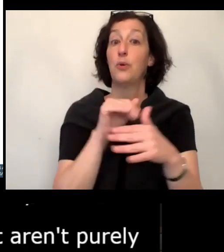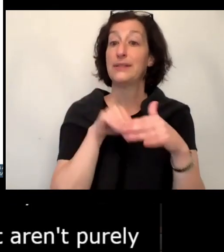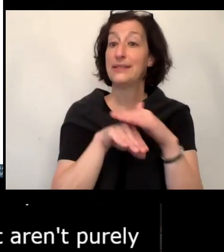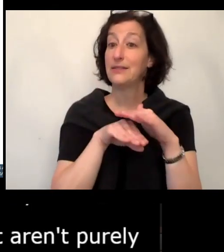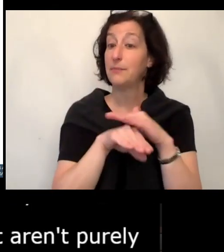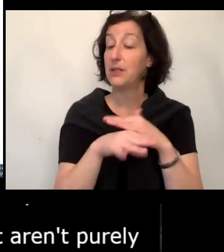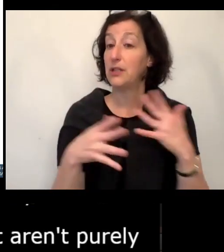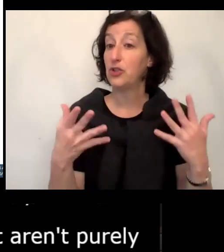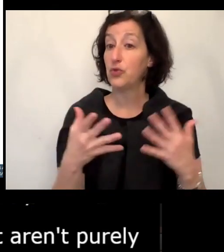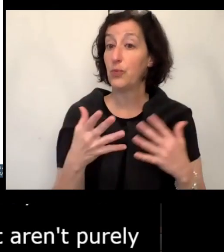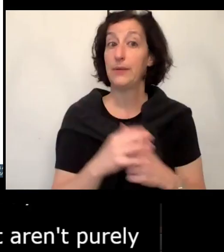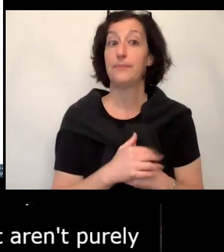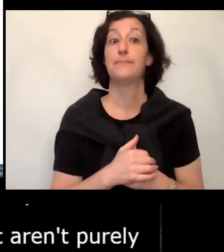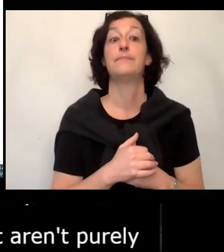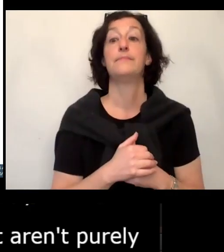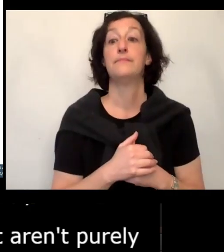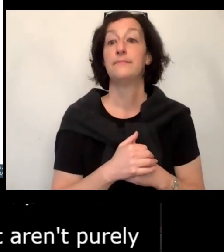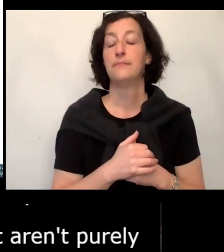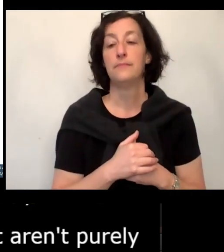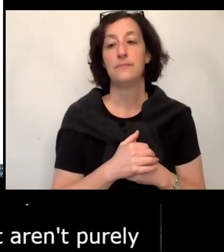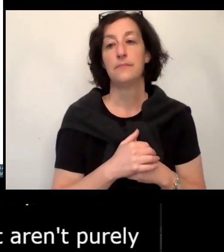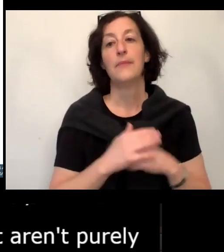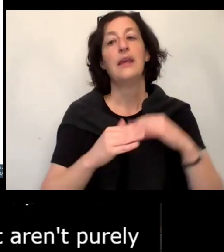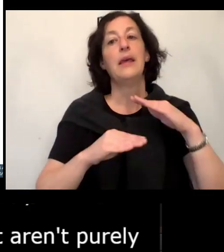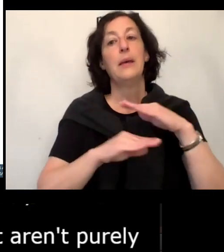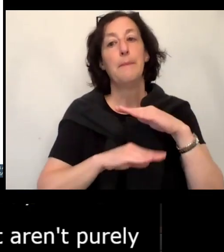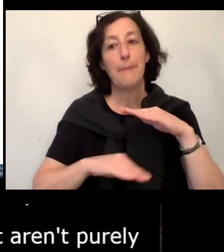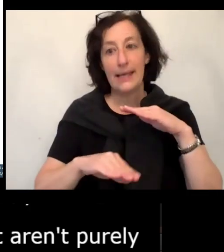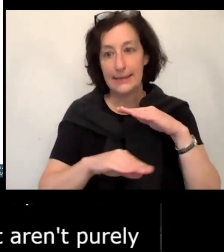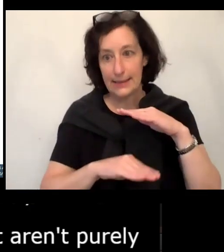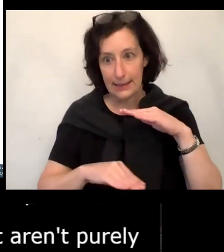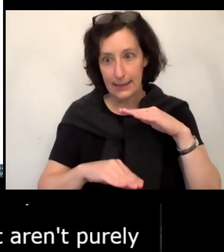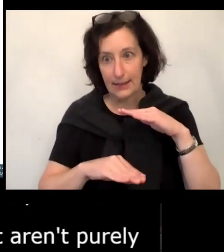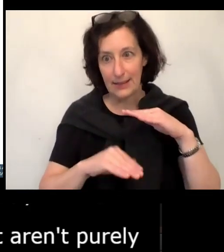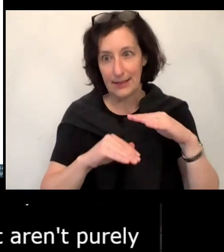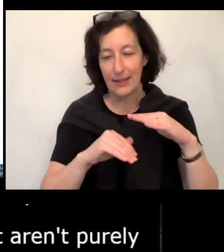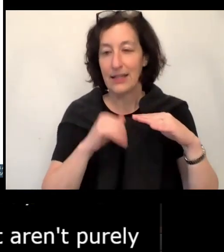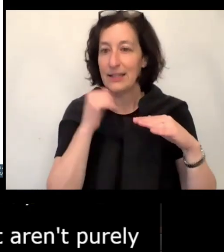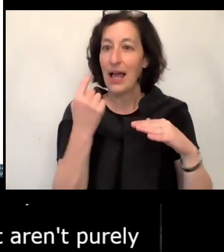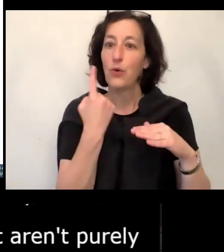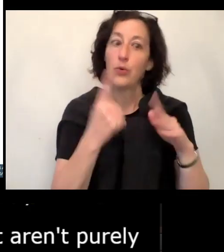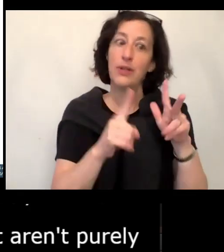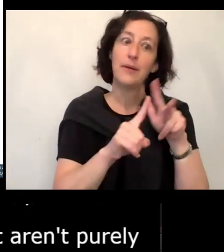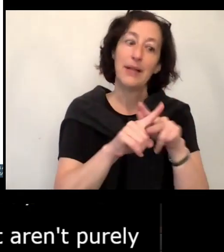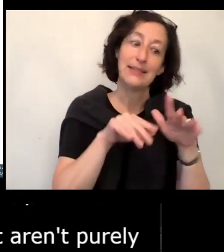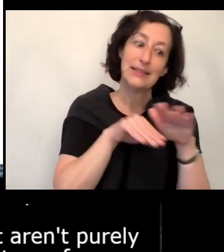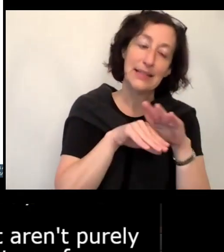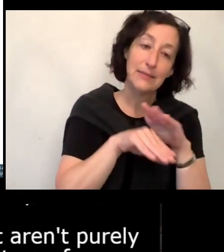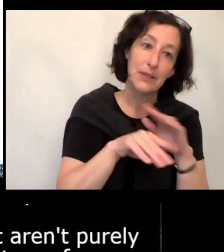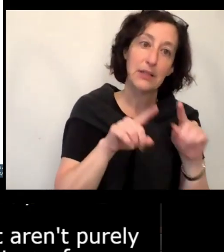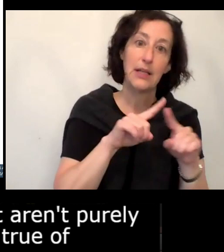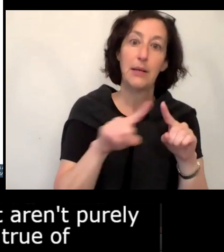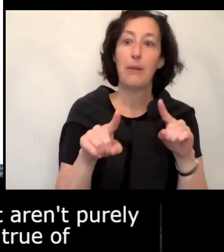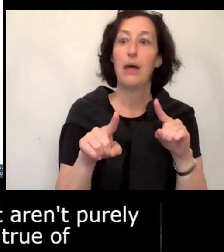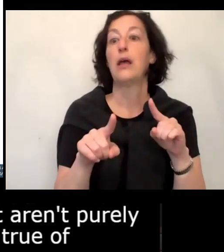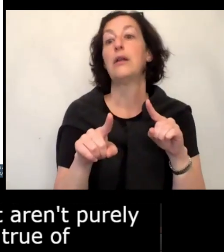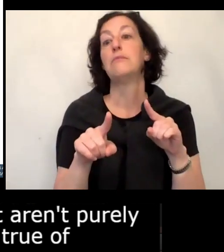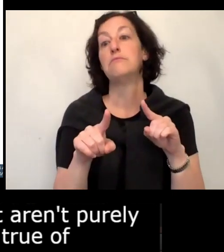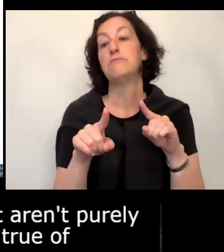One basic, and this is not just true of accessibility for the hearing impaired,